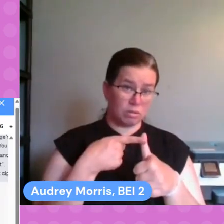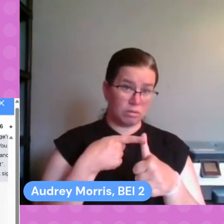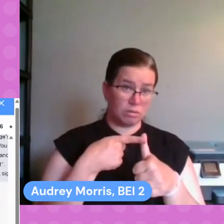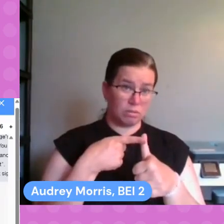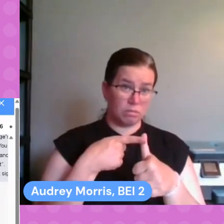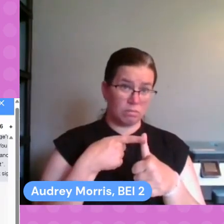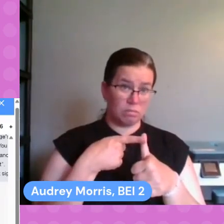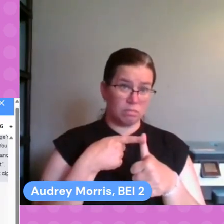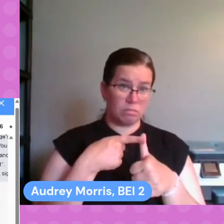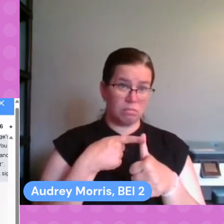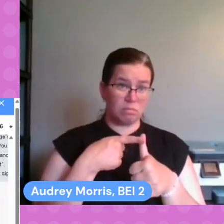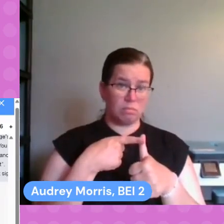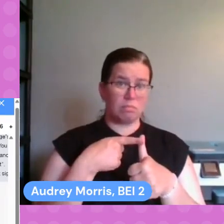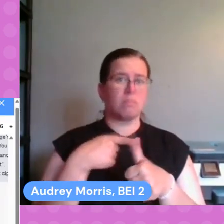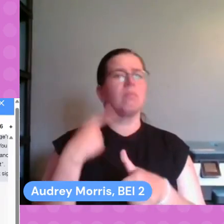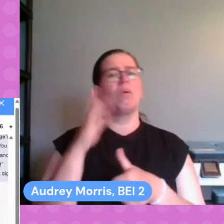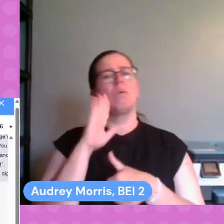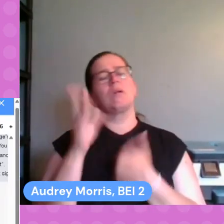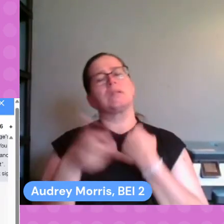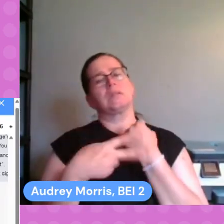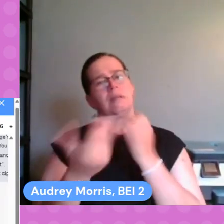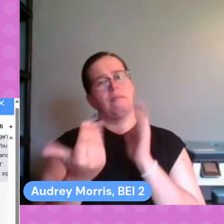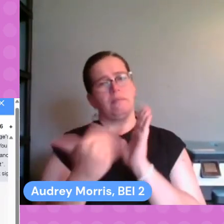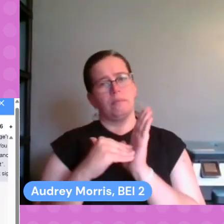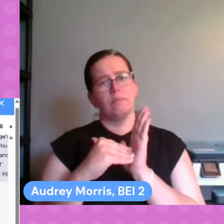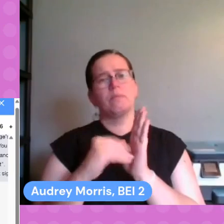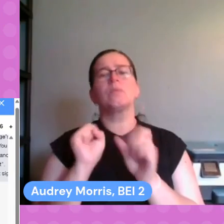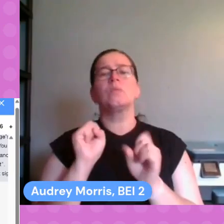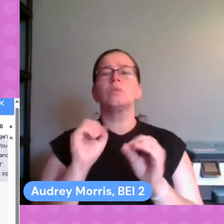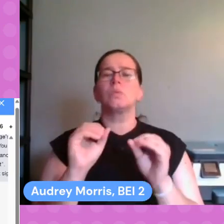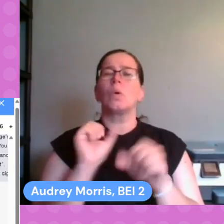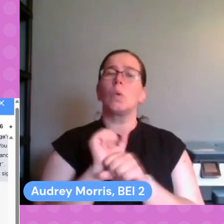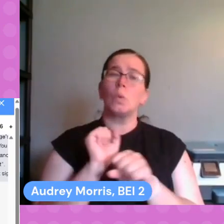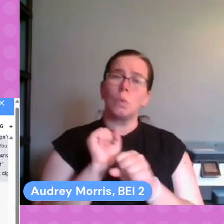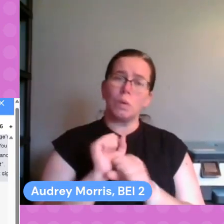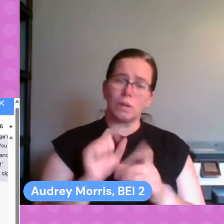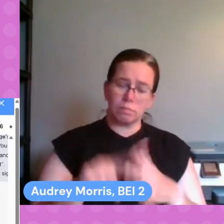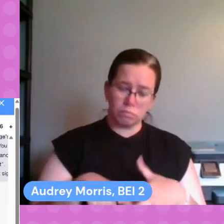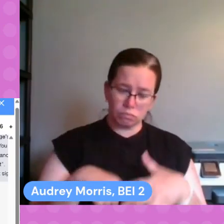And also, I'll save that there too. So it works at first,